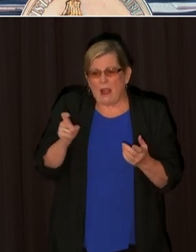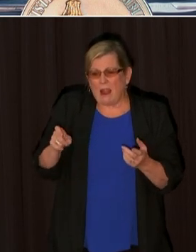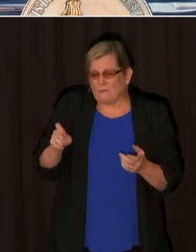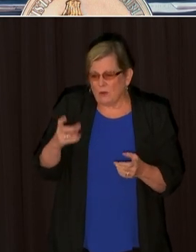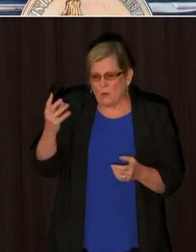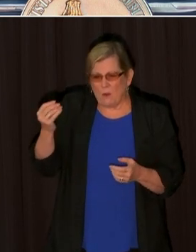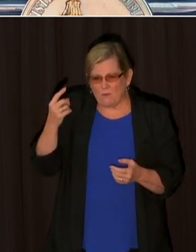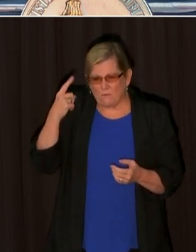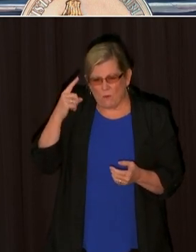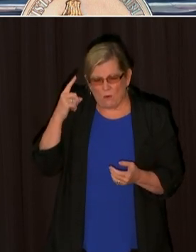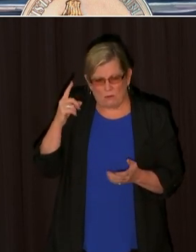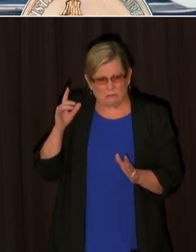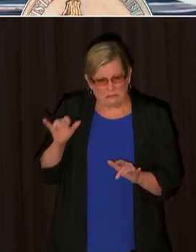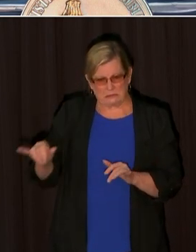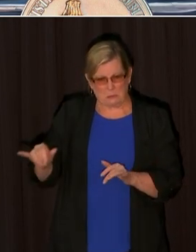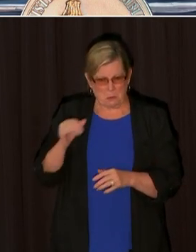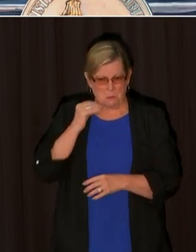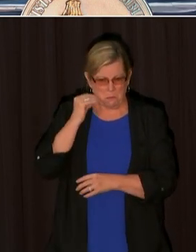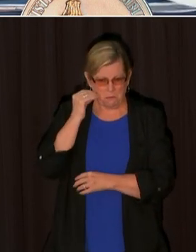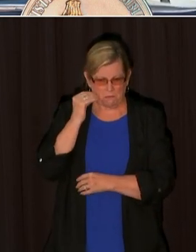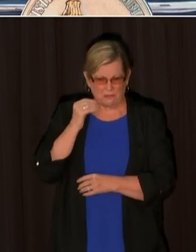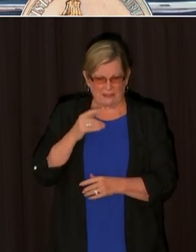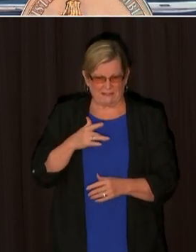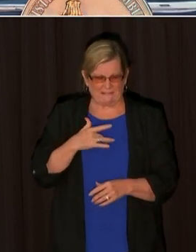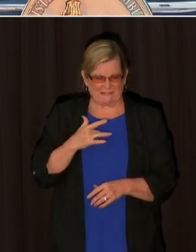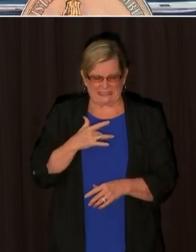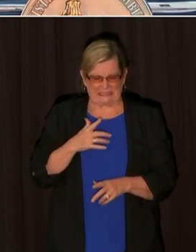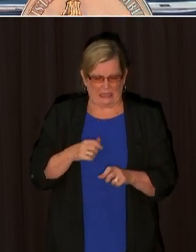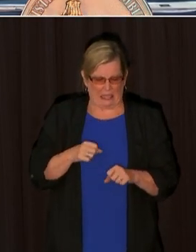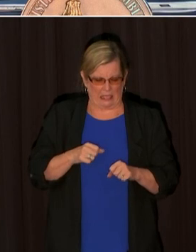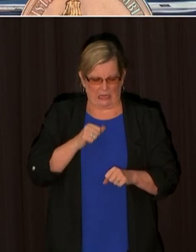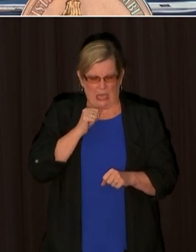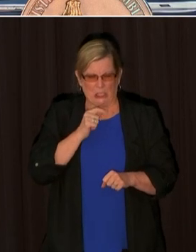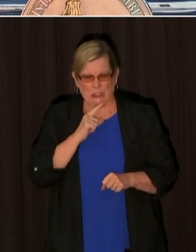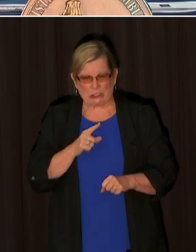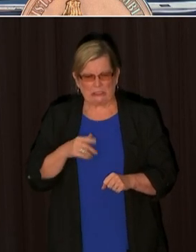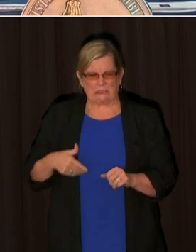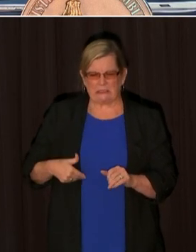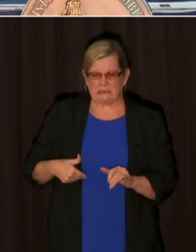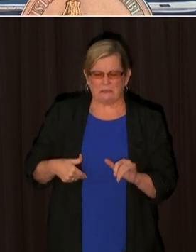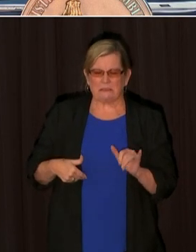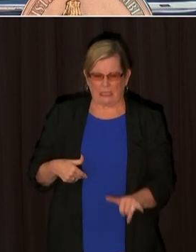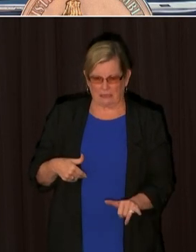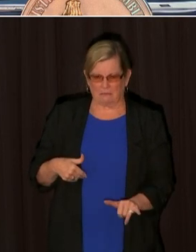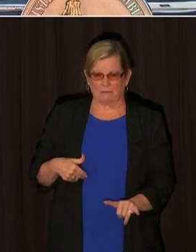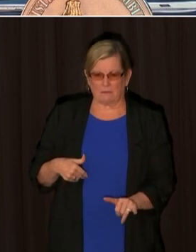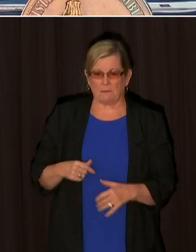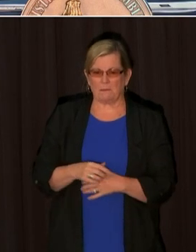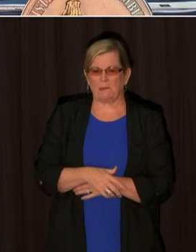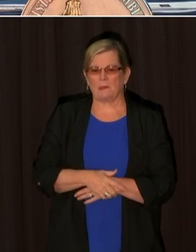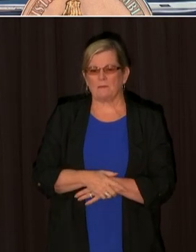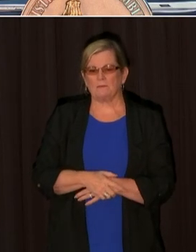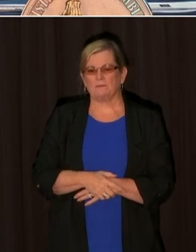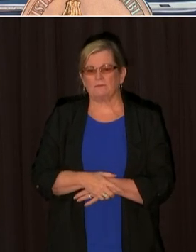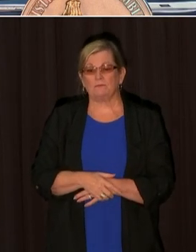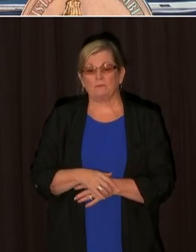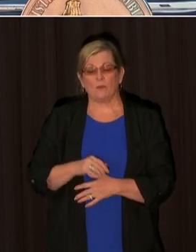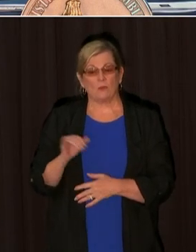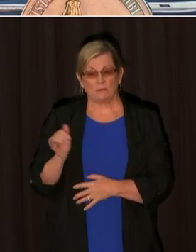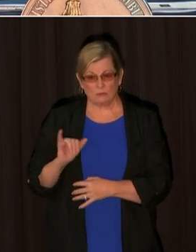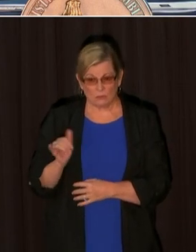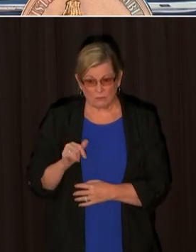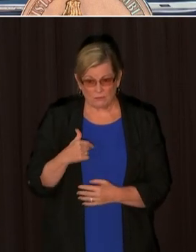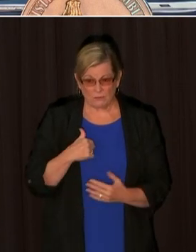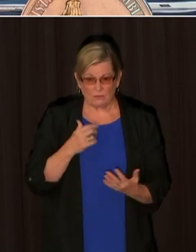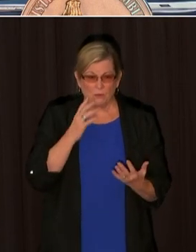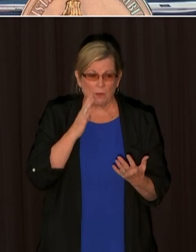home when in doubt. So additionally, I told you the other week that we would make free